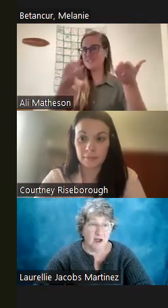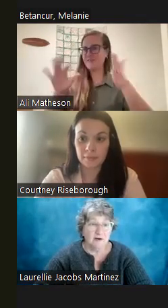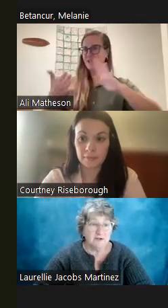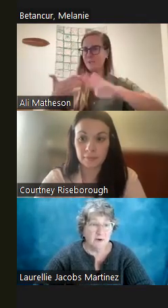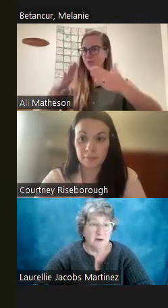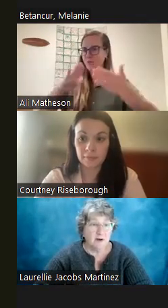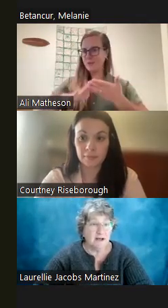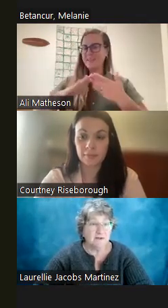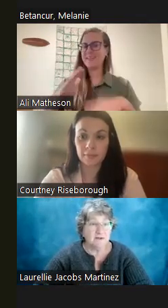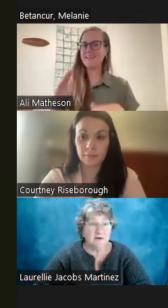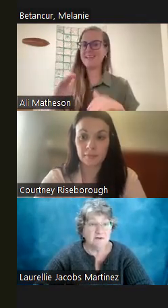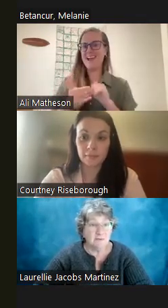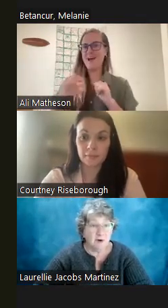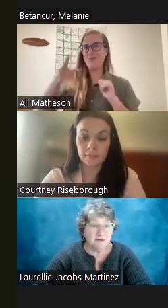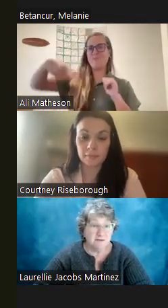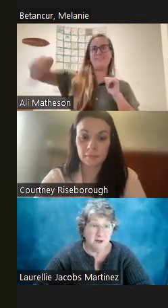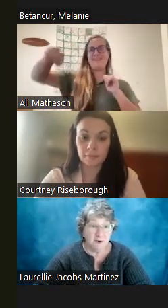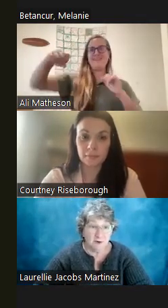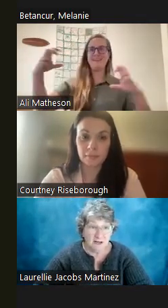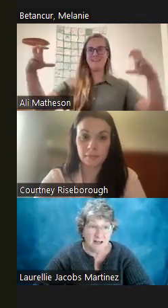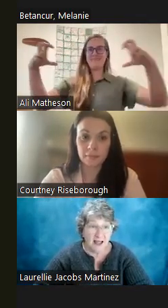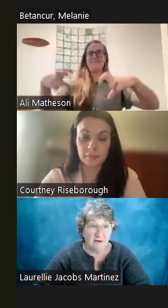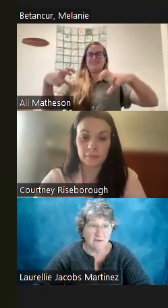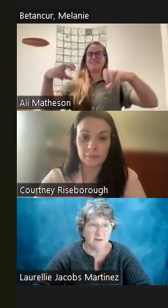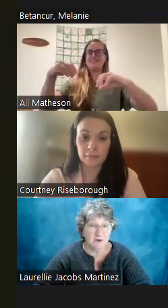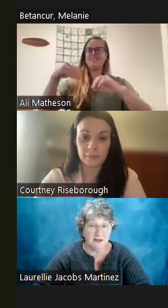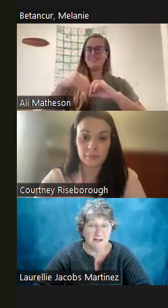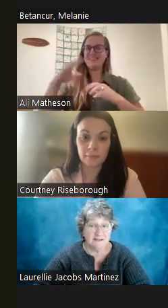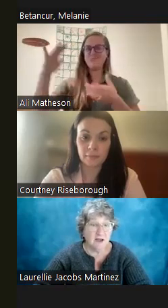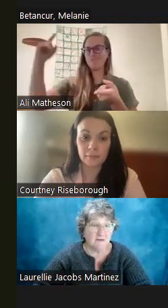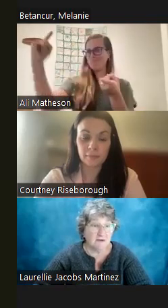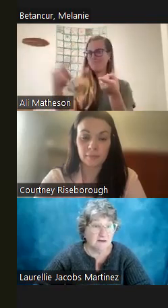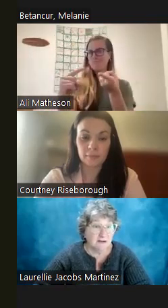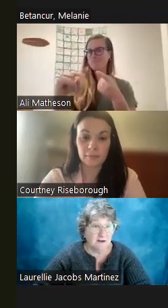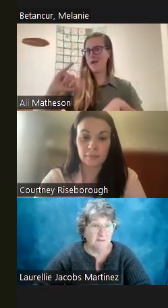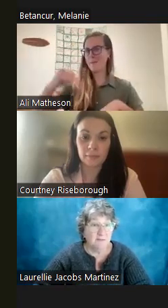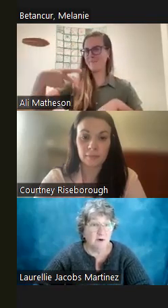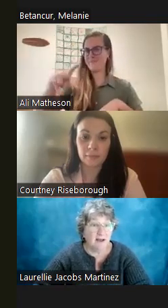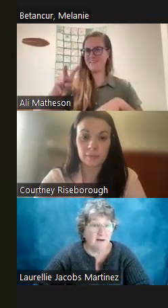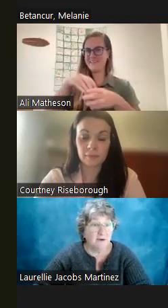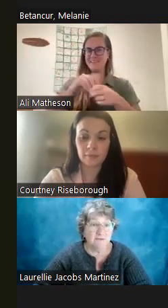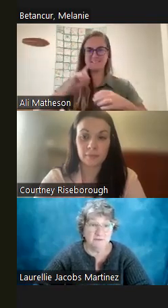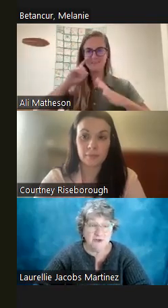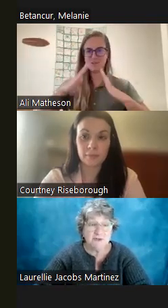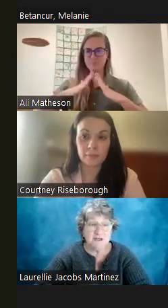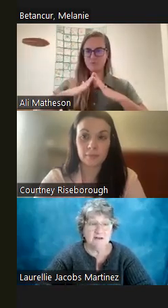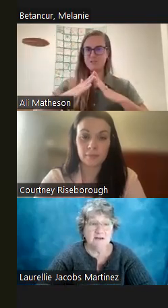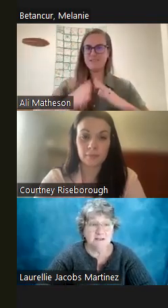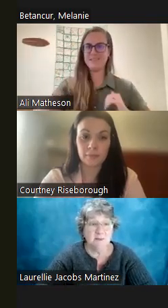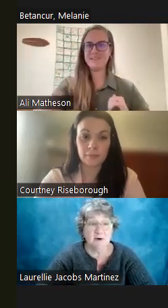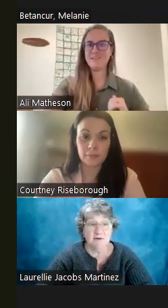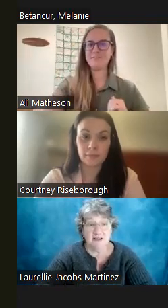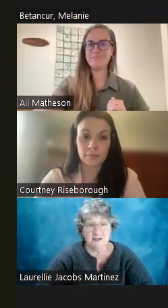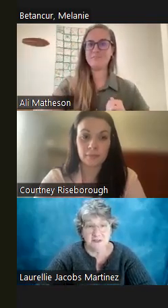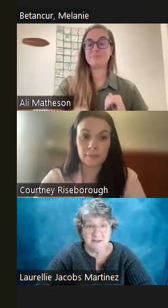So now I just wanted to point out that there are different parts of the community and how the community itself can be more accountable in reducing